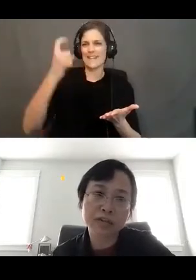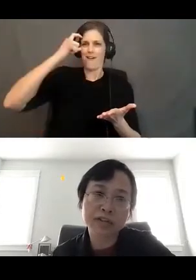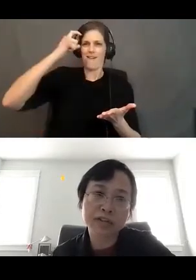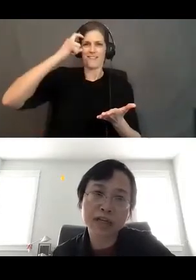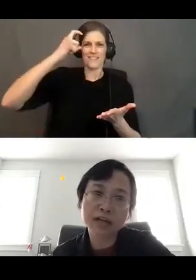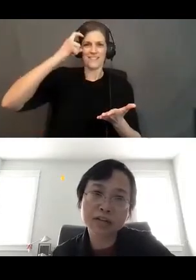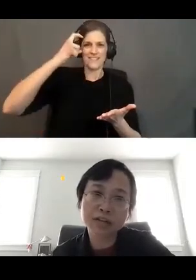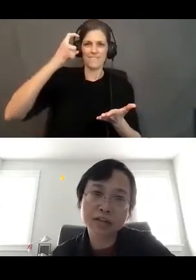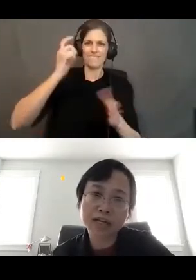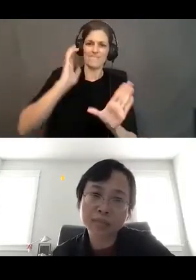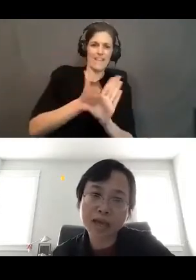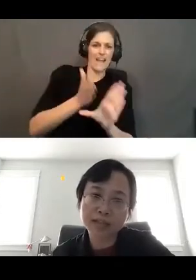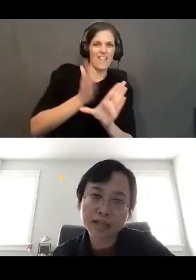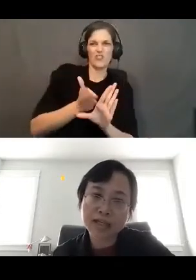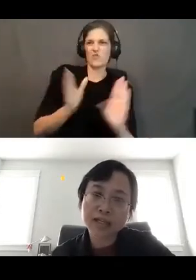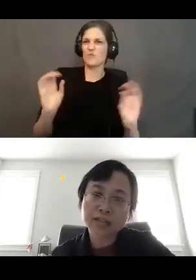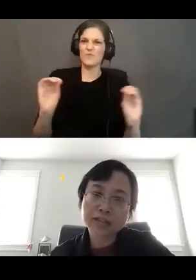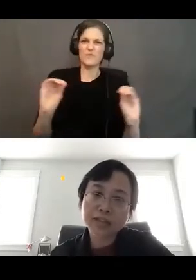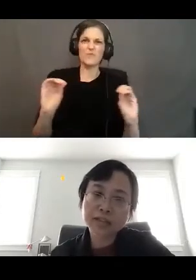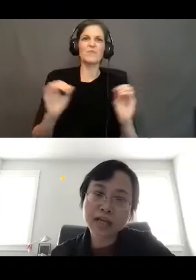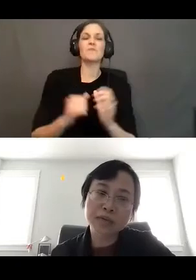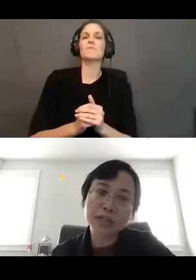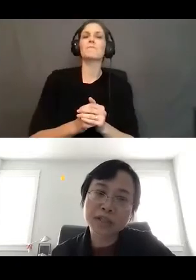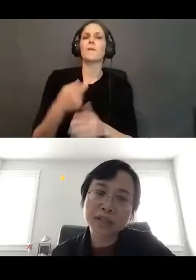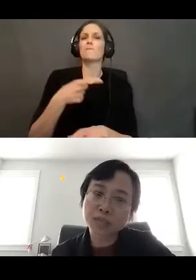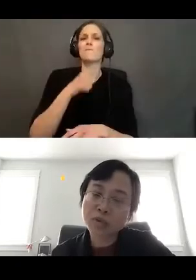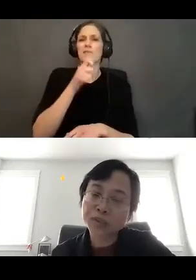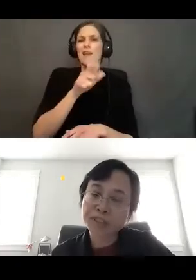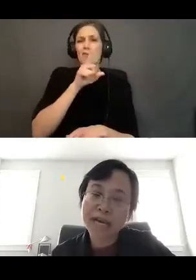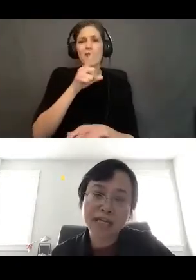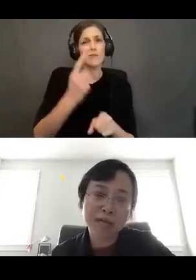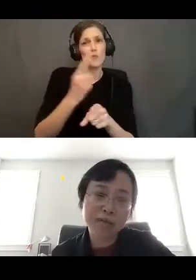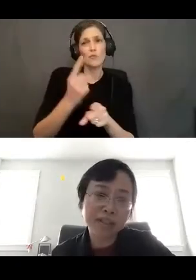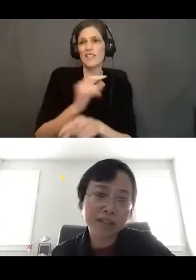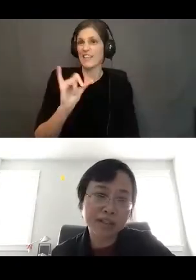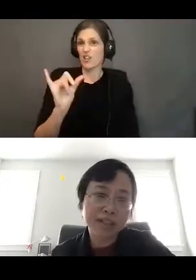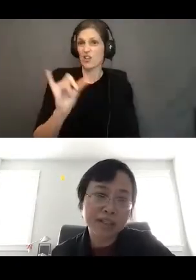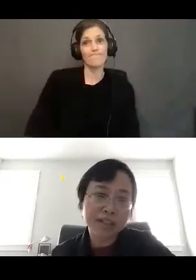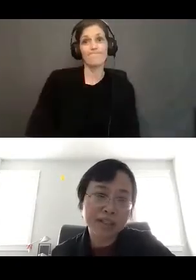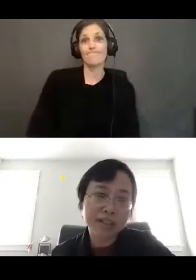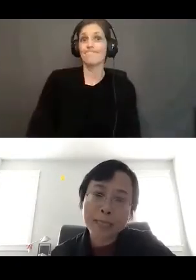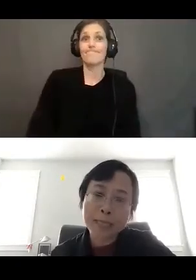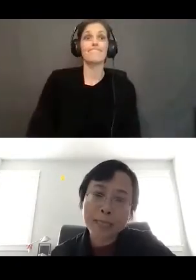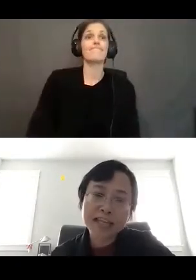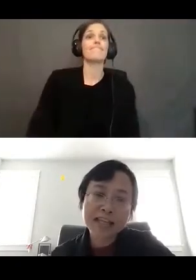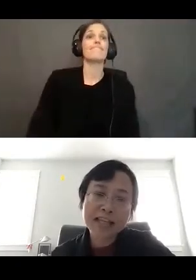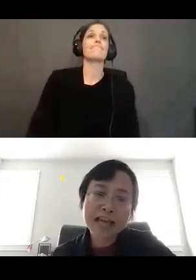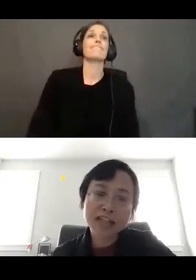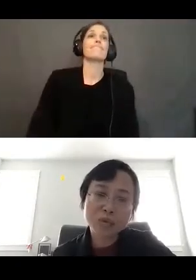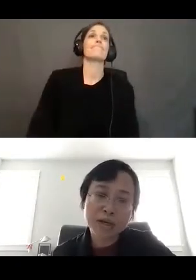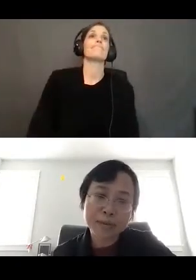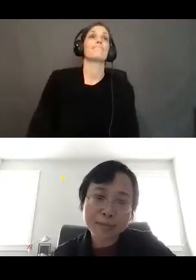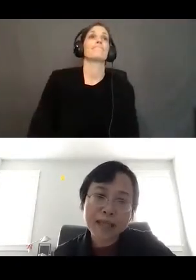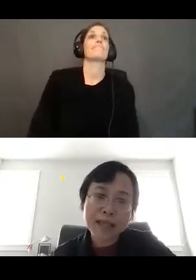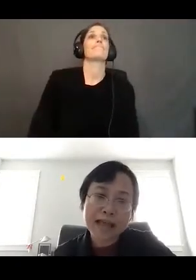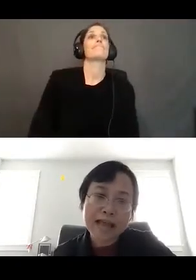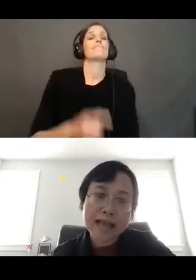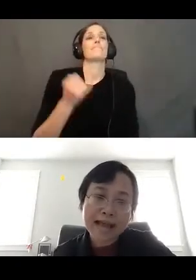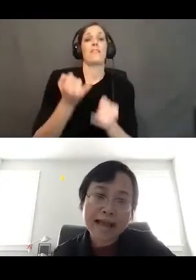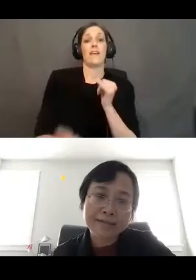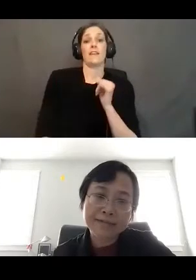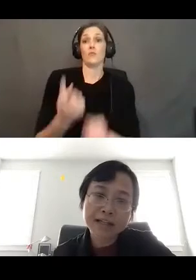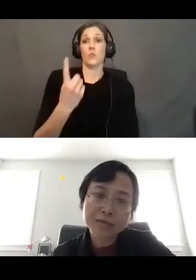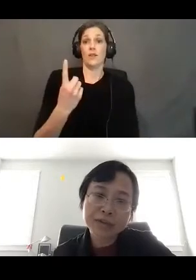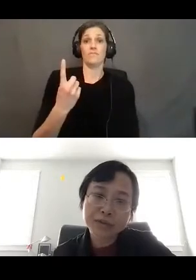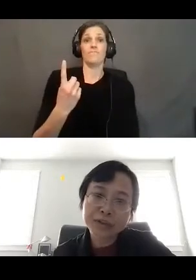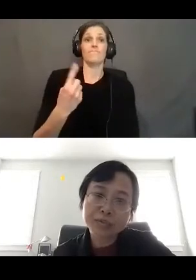or psychological aspect. So this is not really an appropriate item either. Looking at that last one,